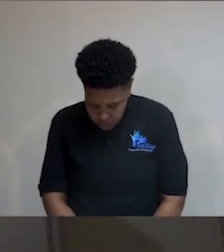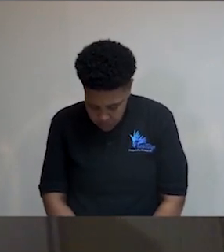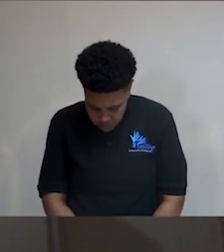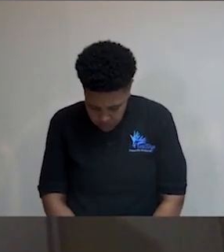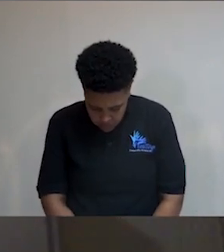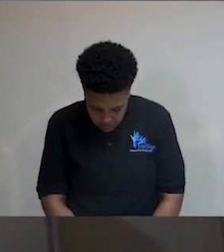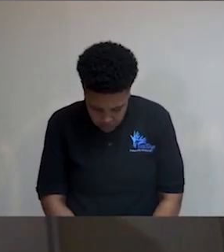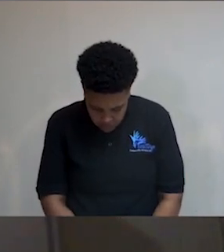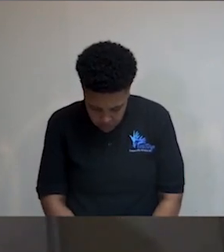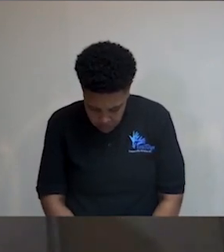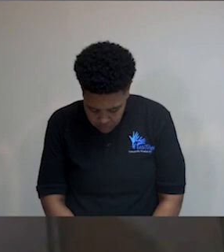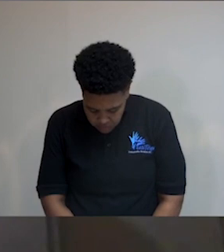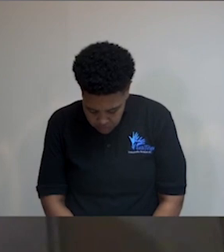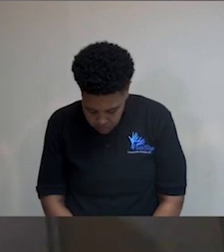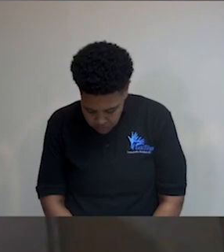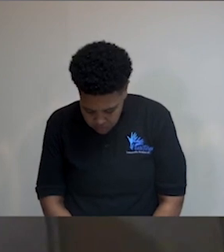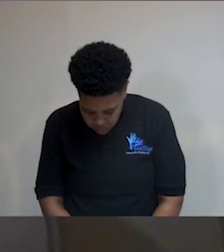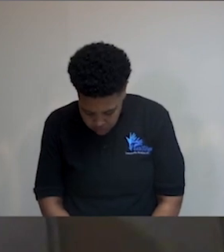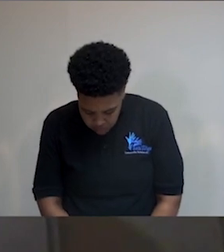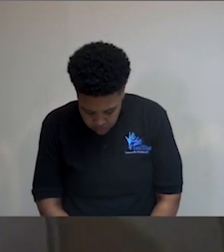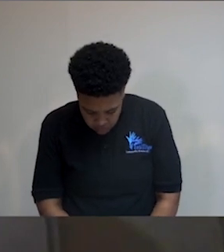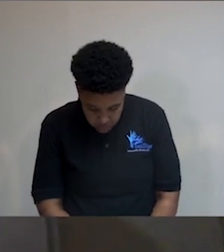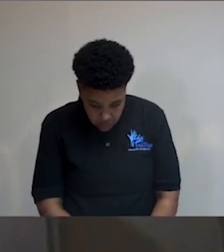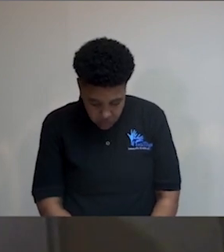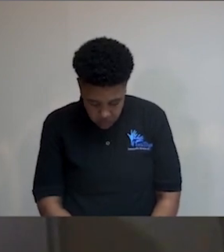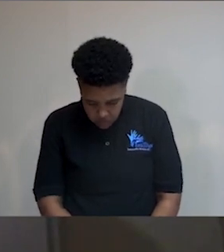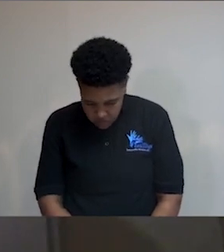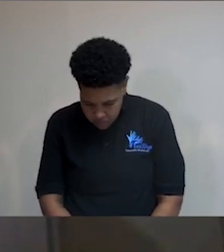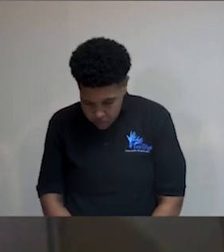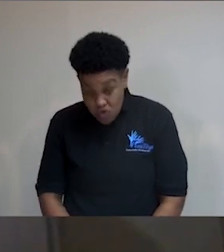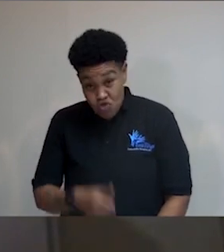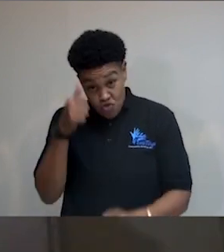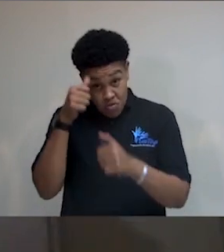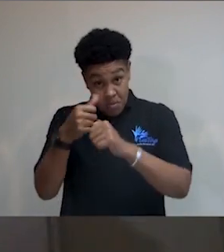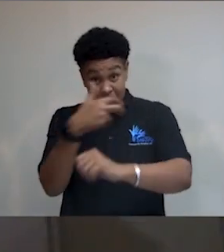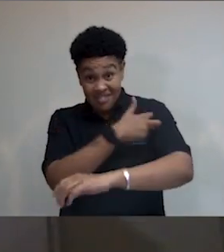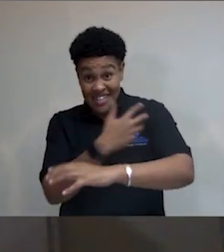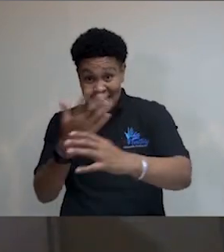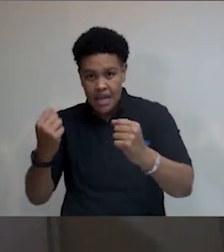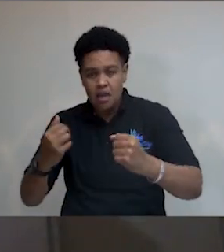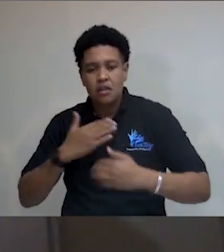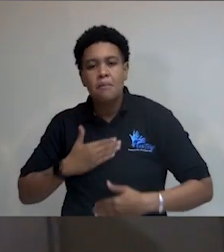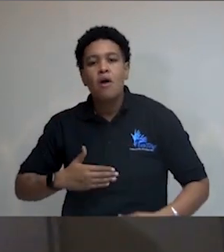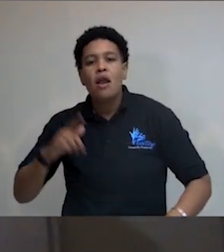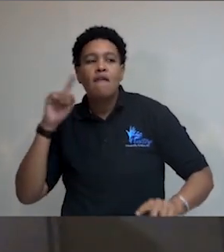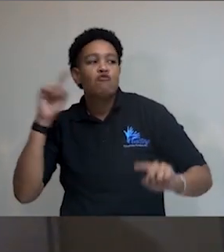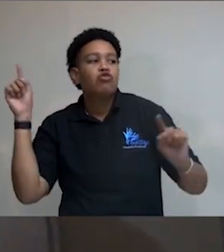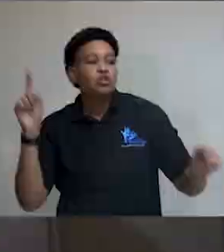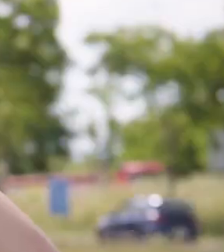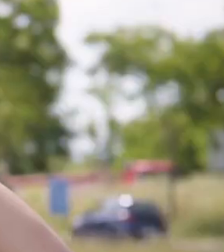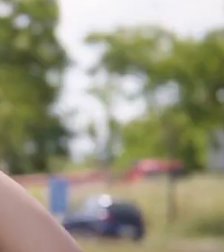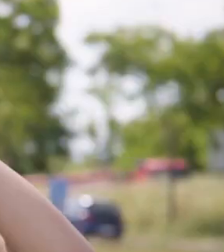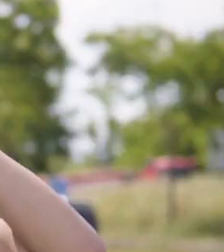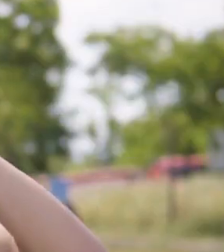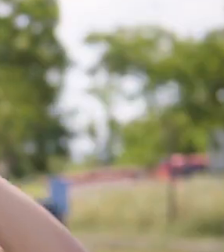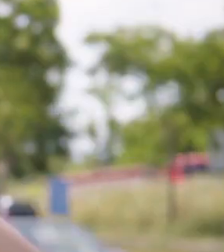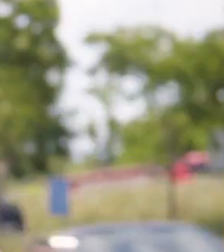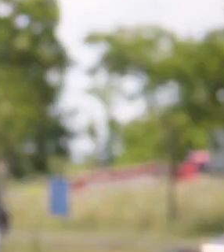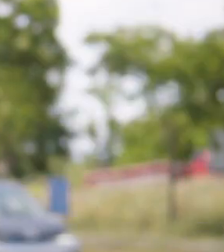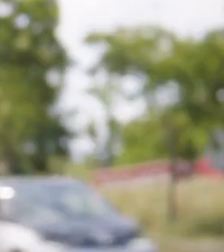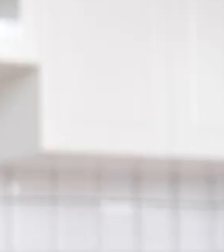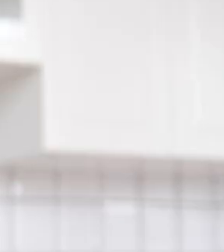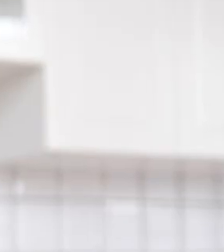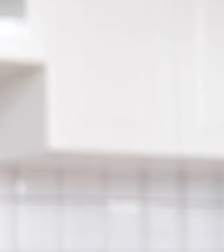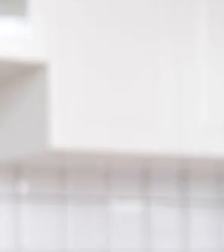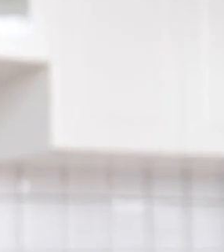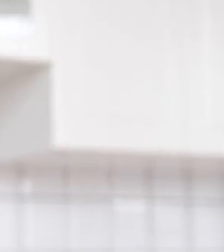get exposed within the next week, it means that you could still become infected. So you still have to keep on